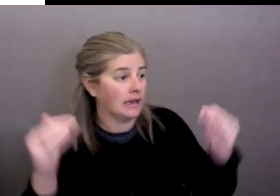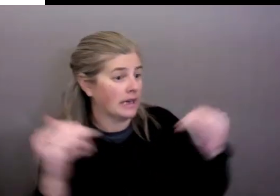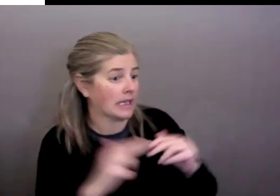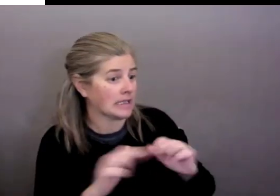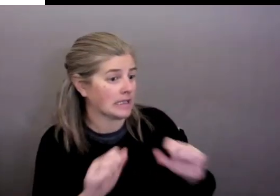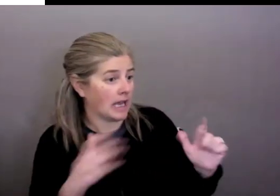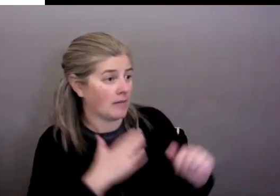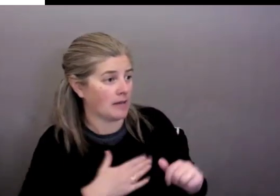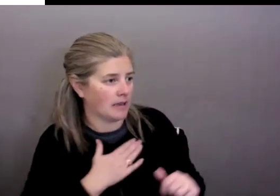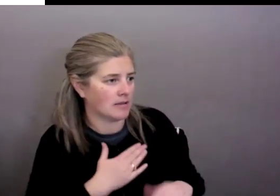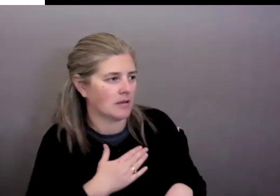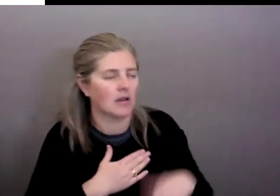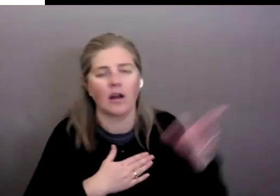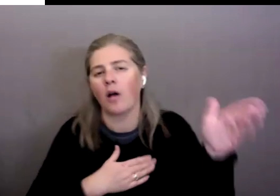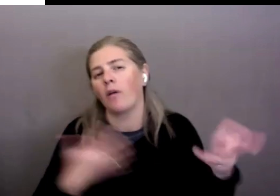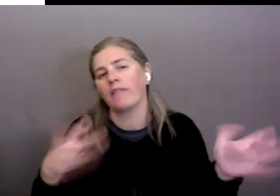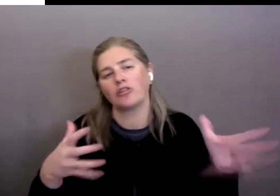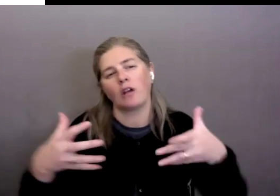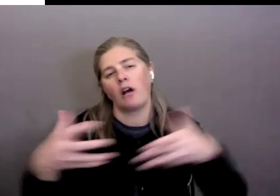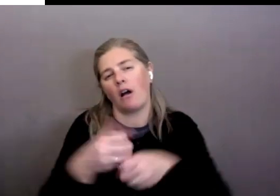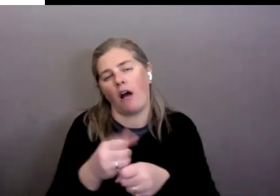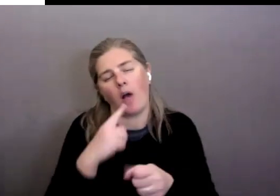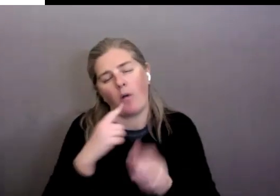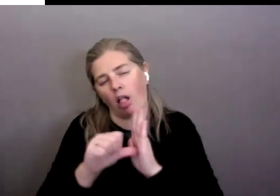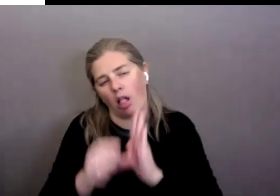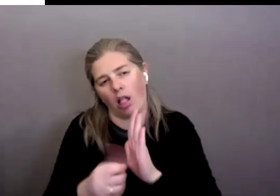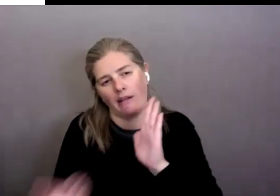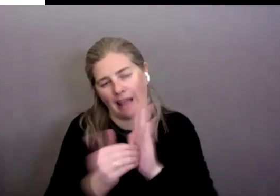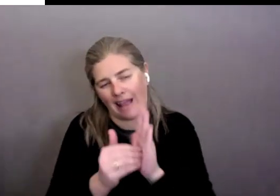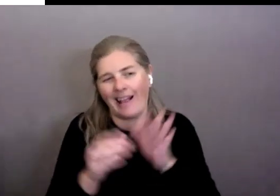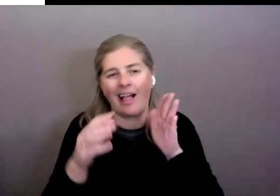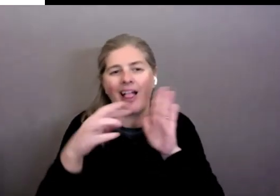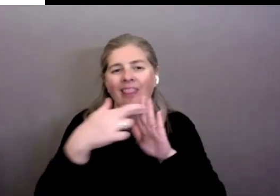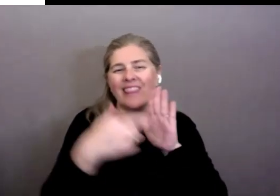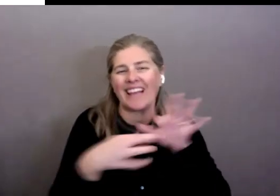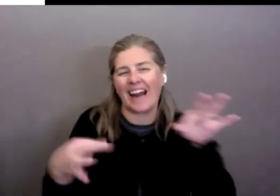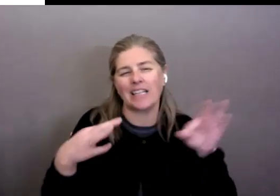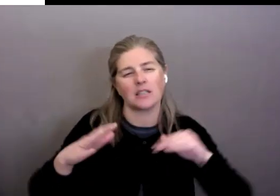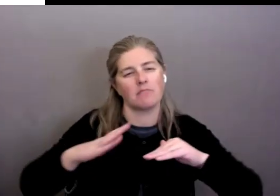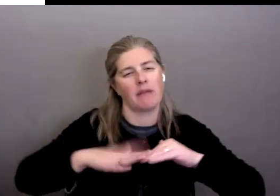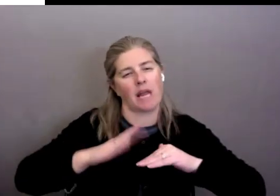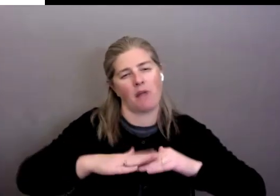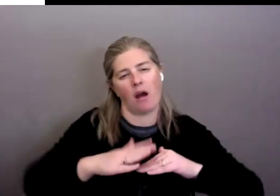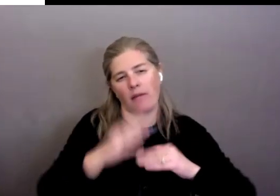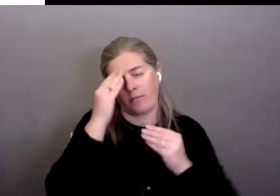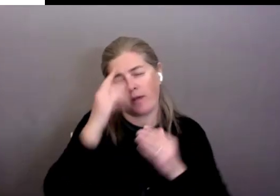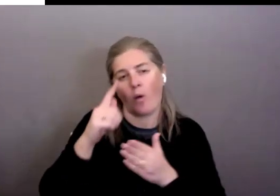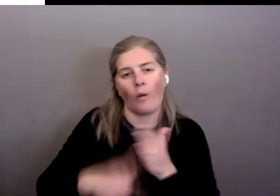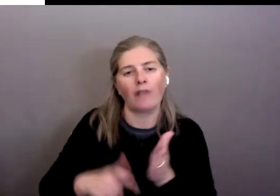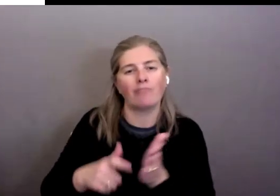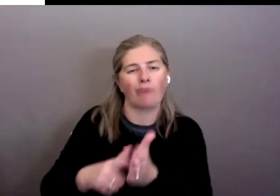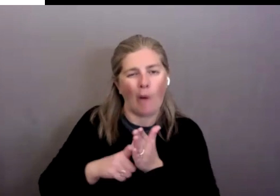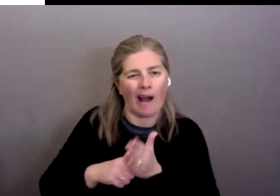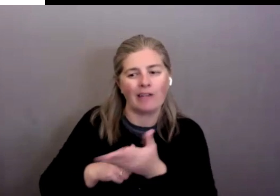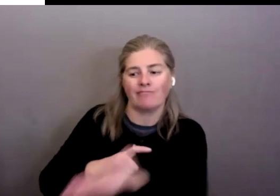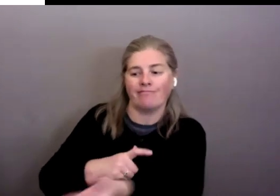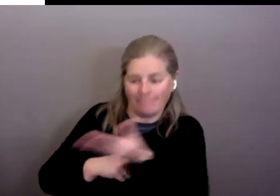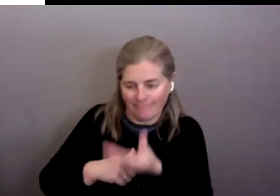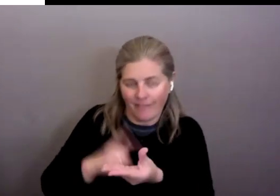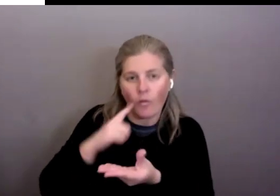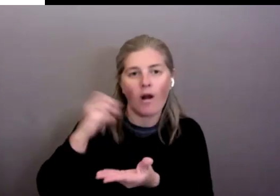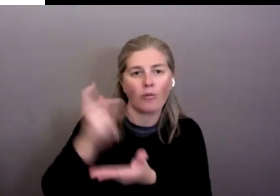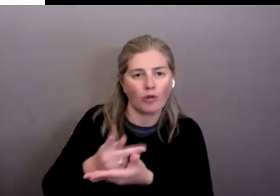We've reviewed this information before. I'll say it again. The guidance lays out the minimum information that SUAs must receive from AAAs in order to approve an